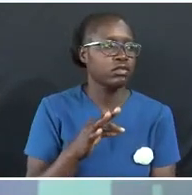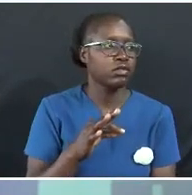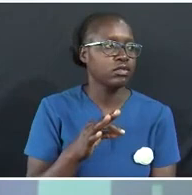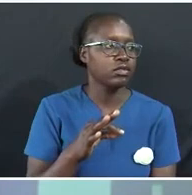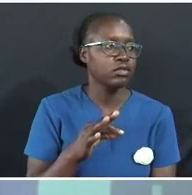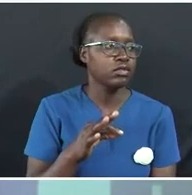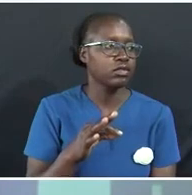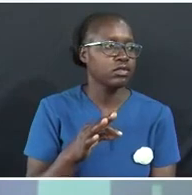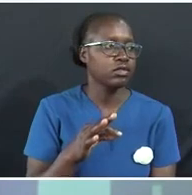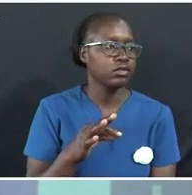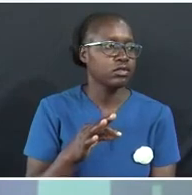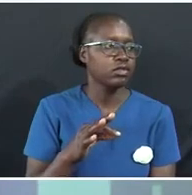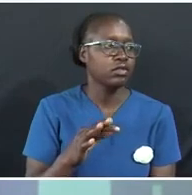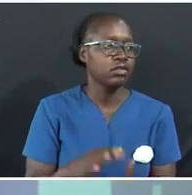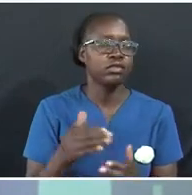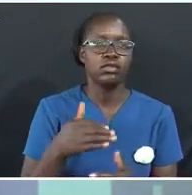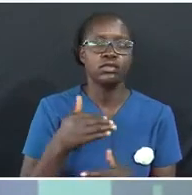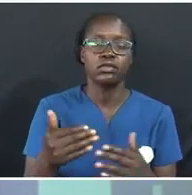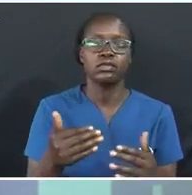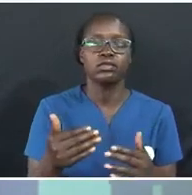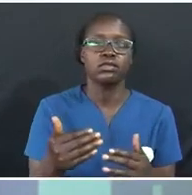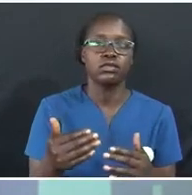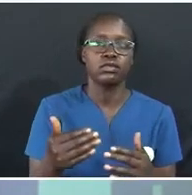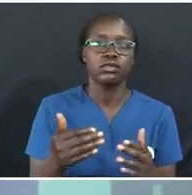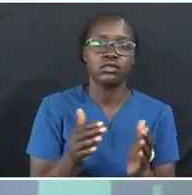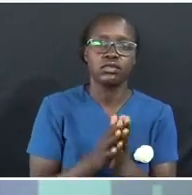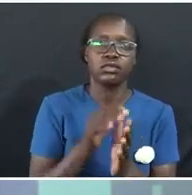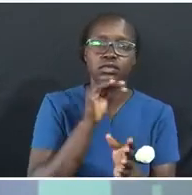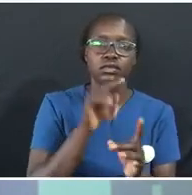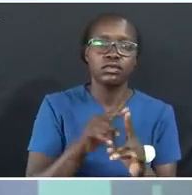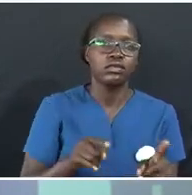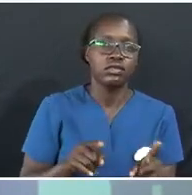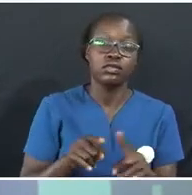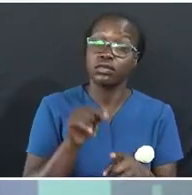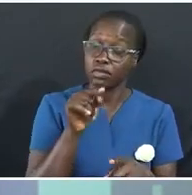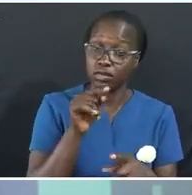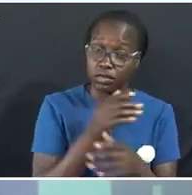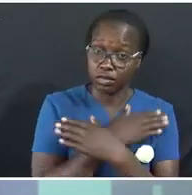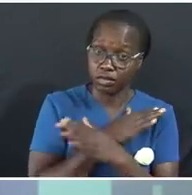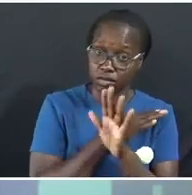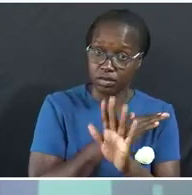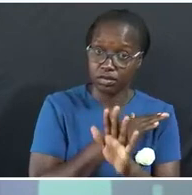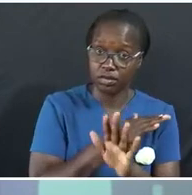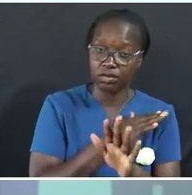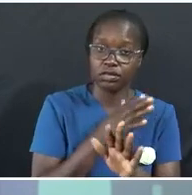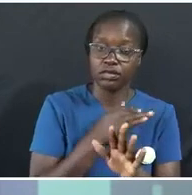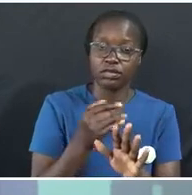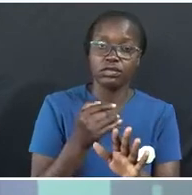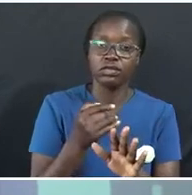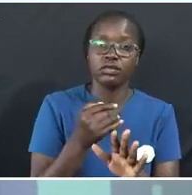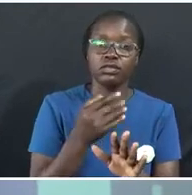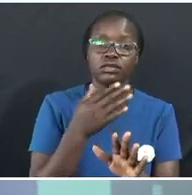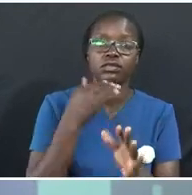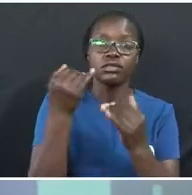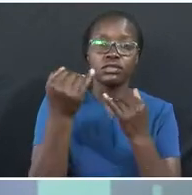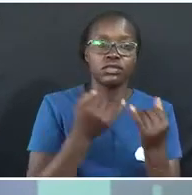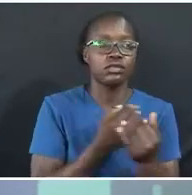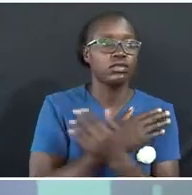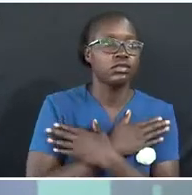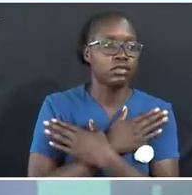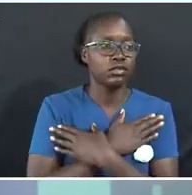kingdom of God, everybody is your brother and is your sister and is your friend. And I want to introduce you to a